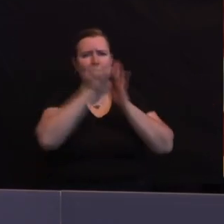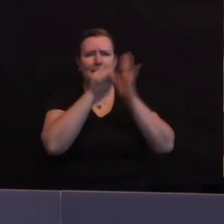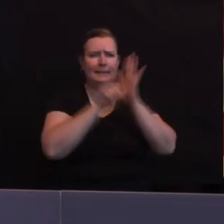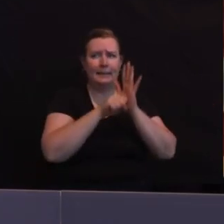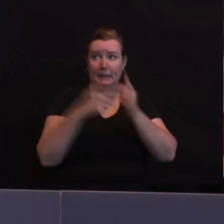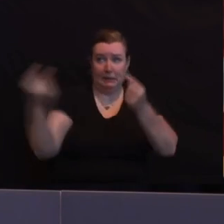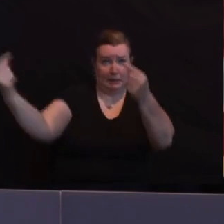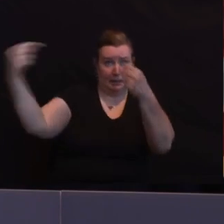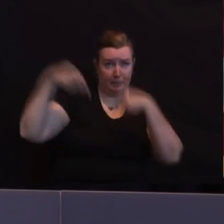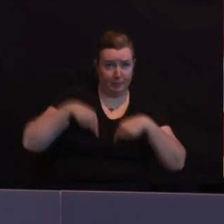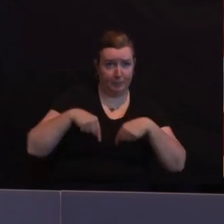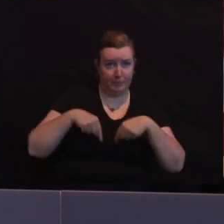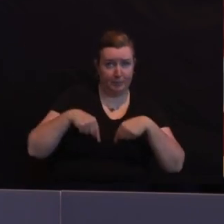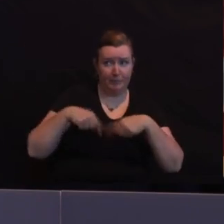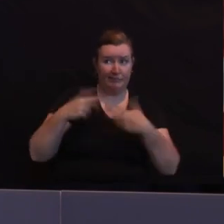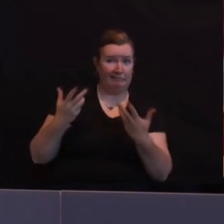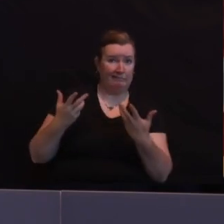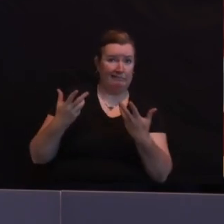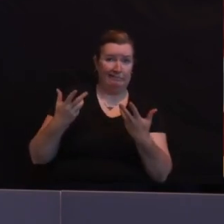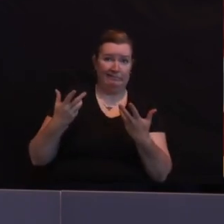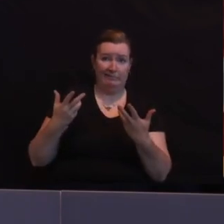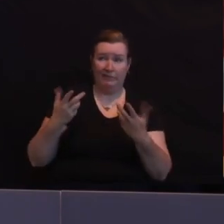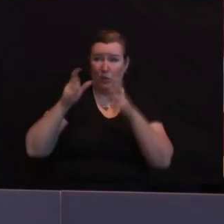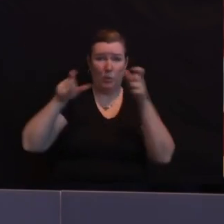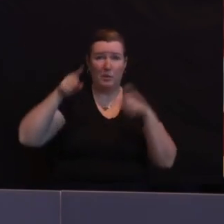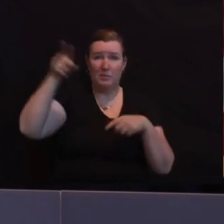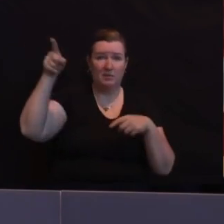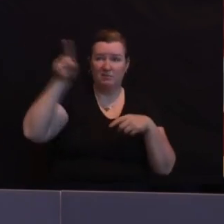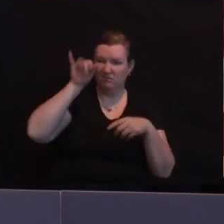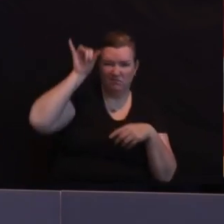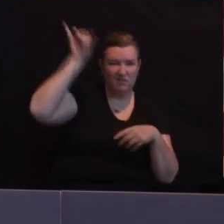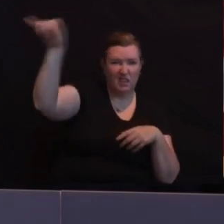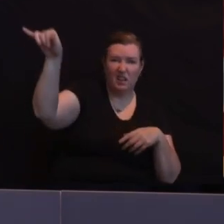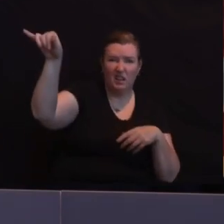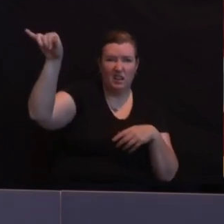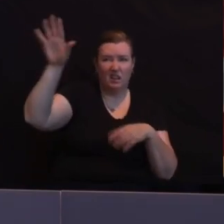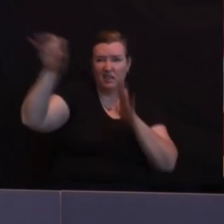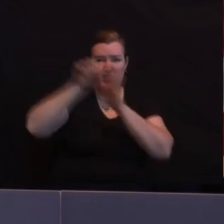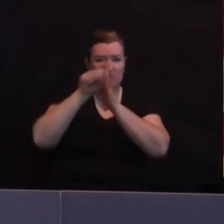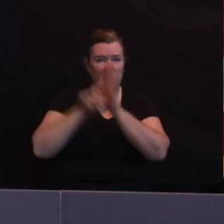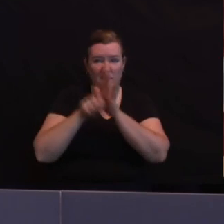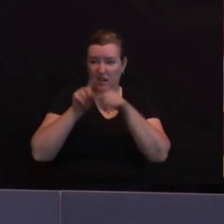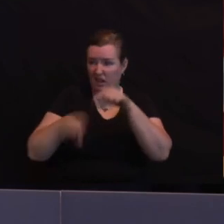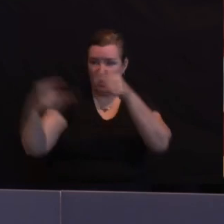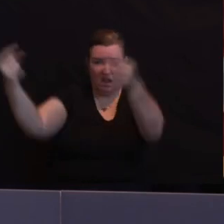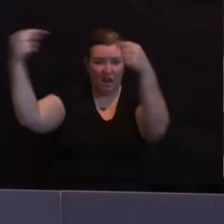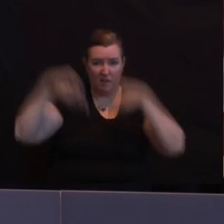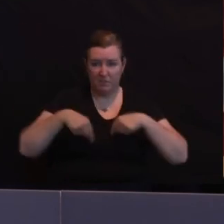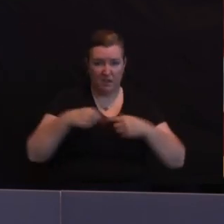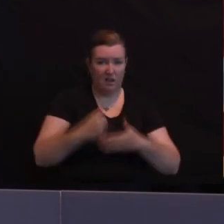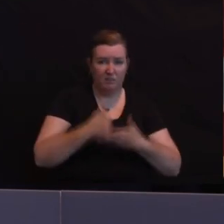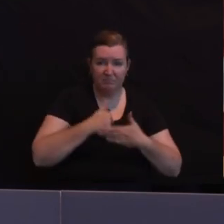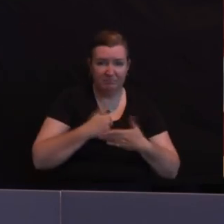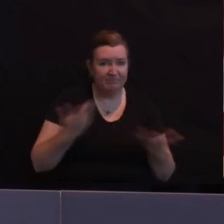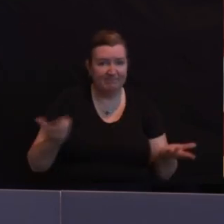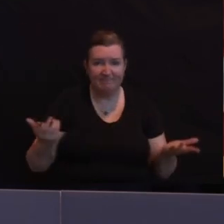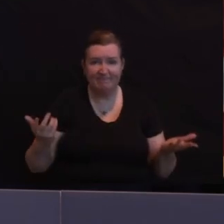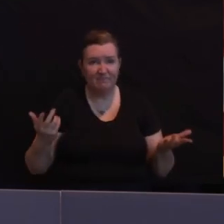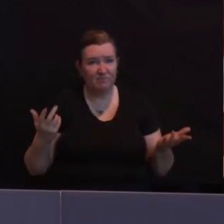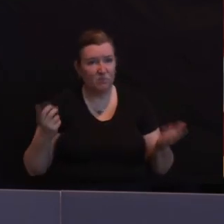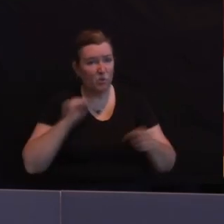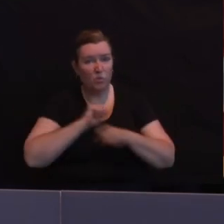workers are now fully engaged in fighting this virus in their own states. We continue to work with our long-term